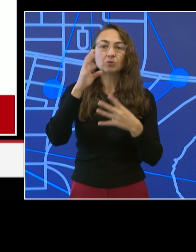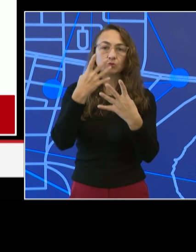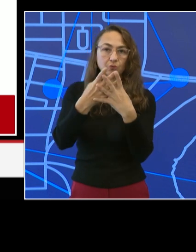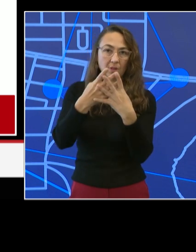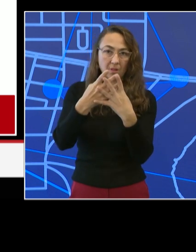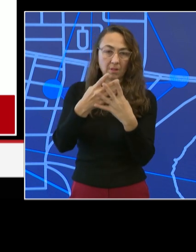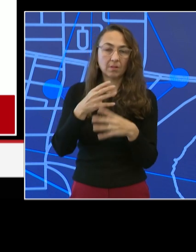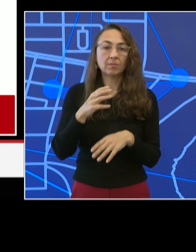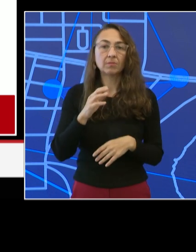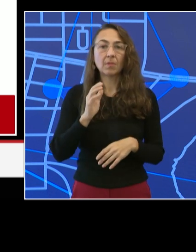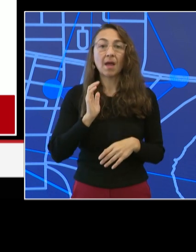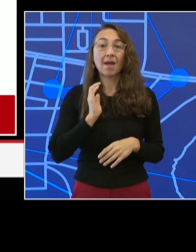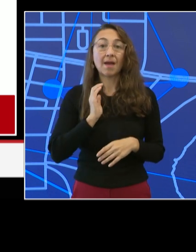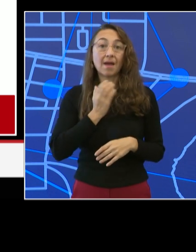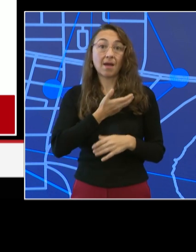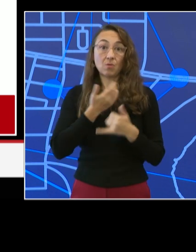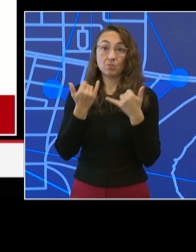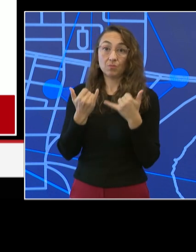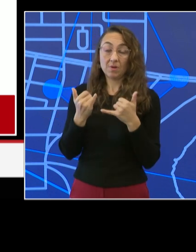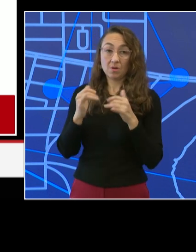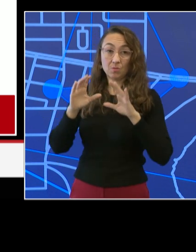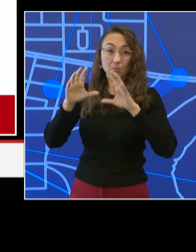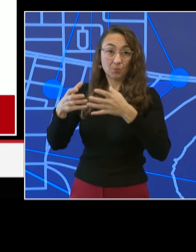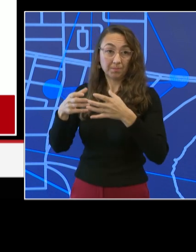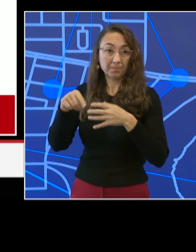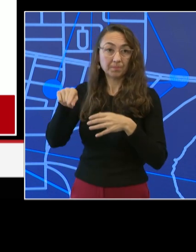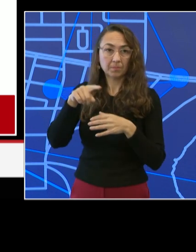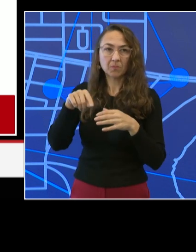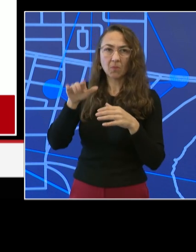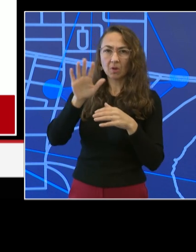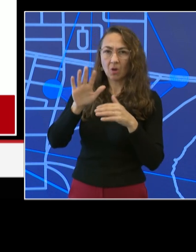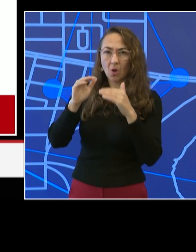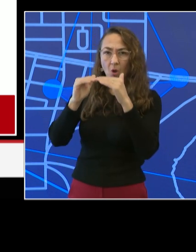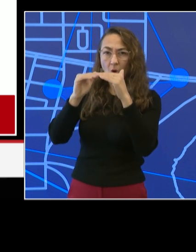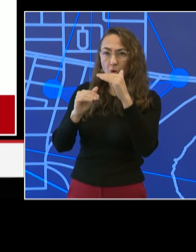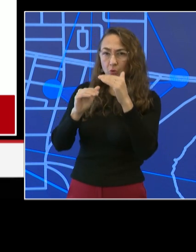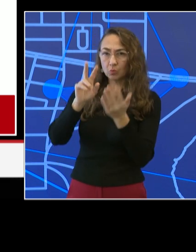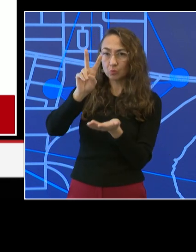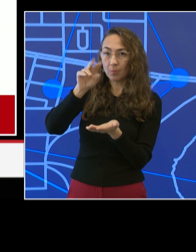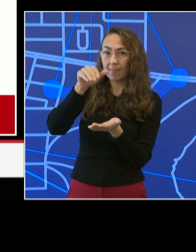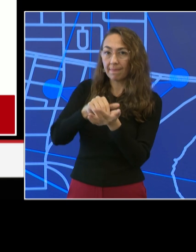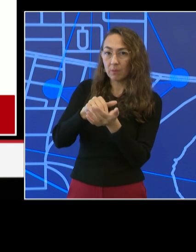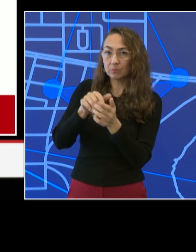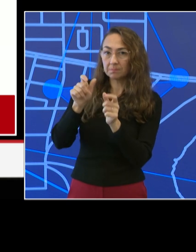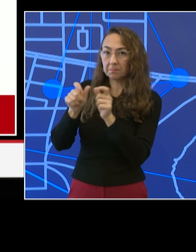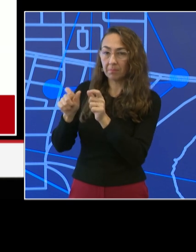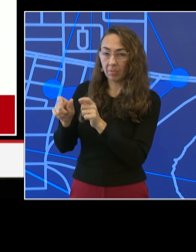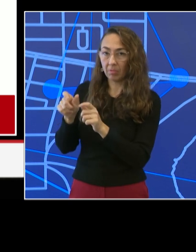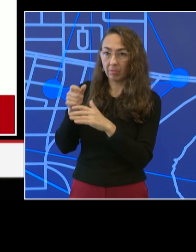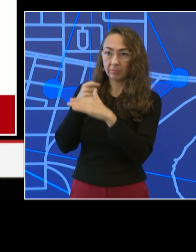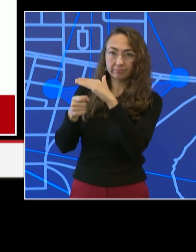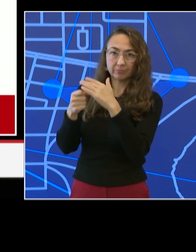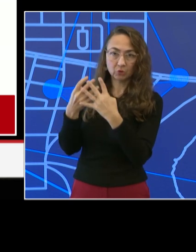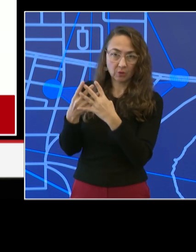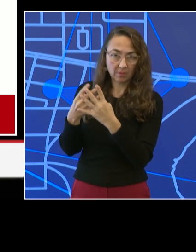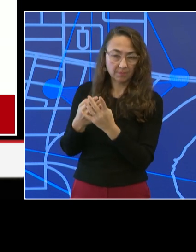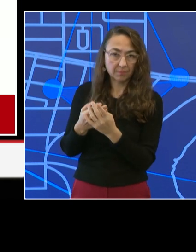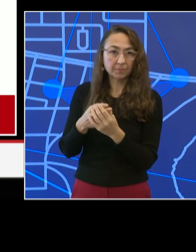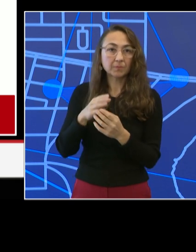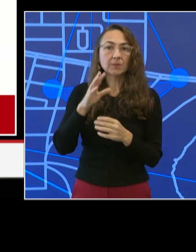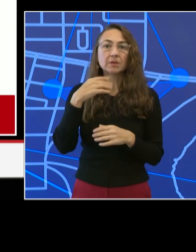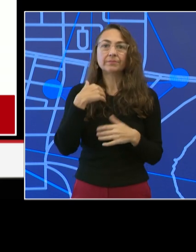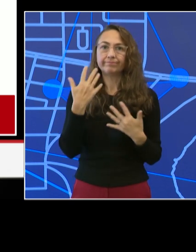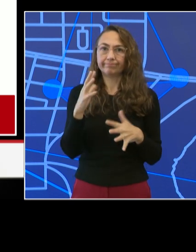numbers. We've gotten down to the 1200s. And in the breakdowns, which we post, a lot of data also came